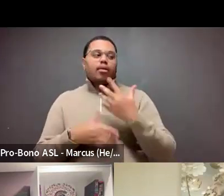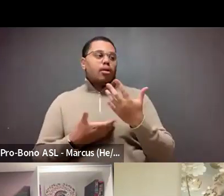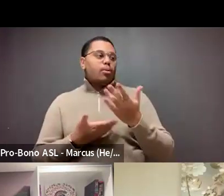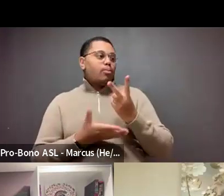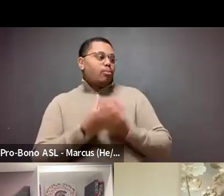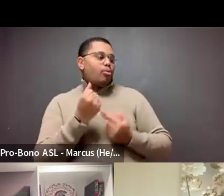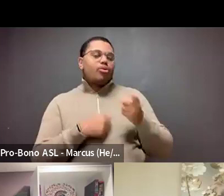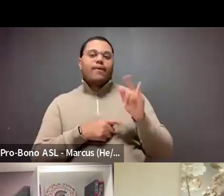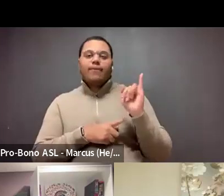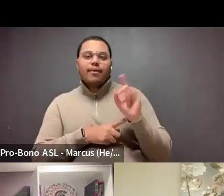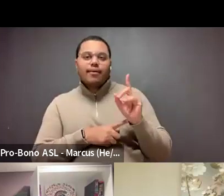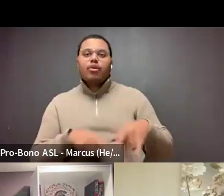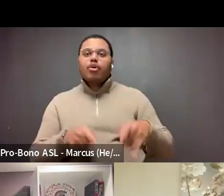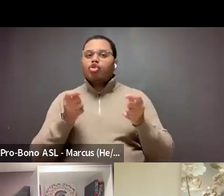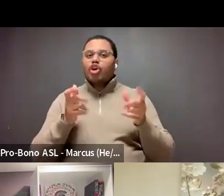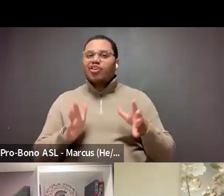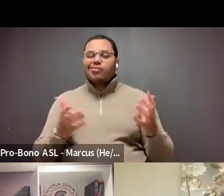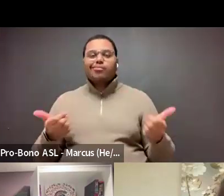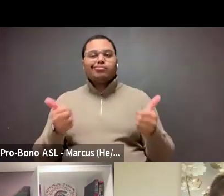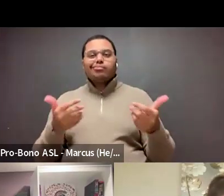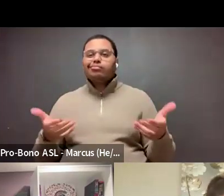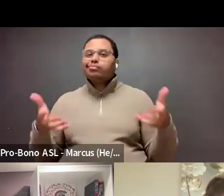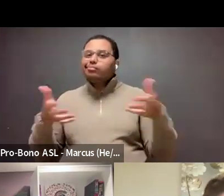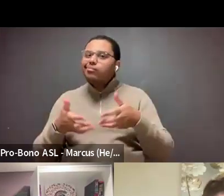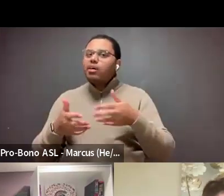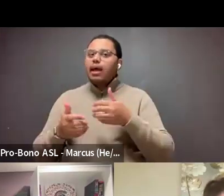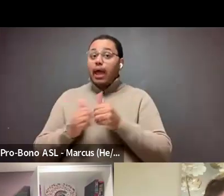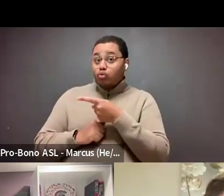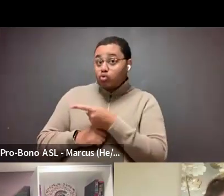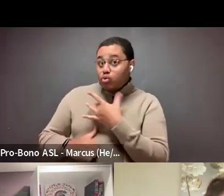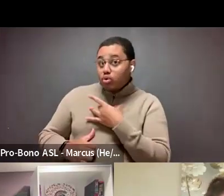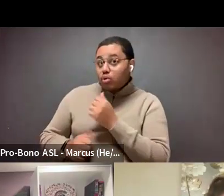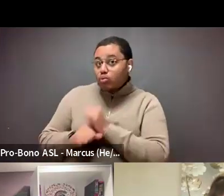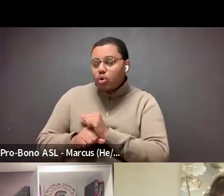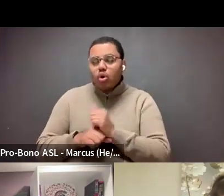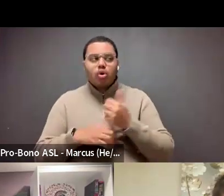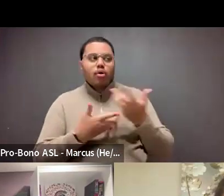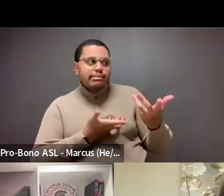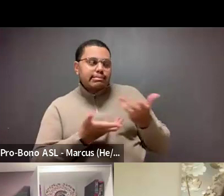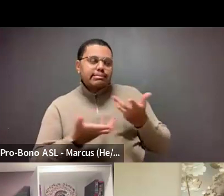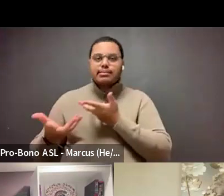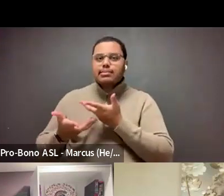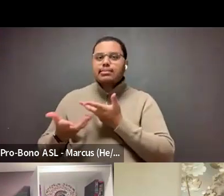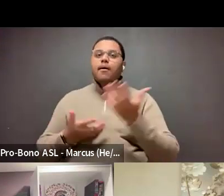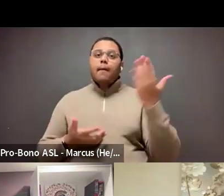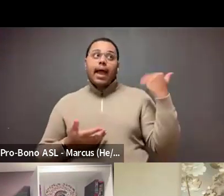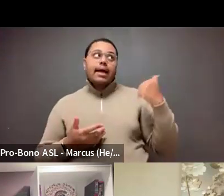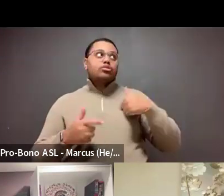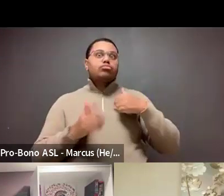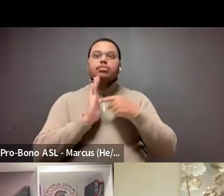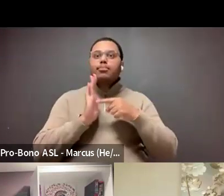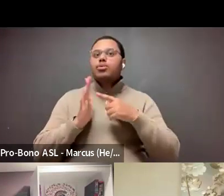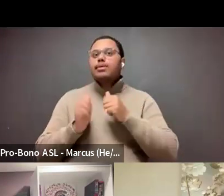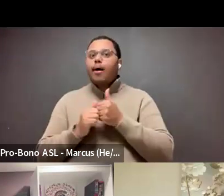the director to get together and say, like, how would you like to work? How do I like to work? What are some examples of ways we've liked working in the past with people, and to